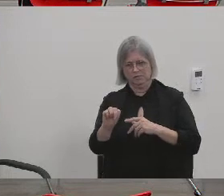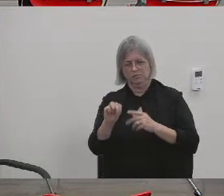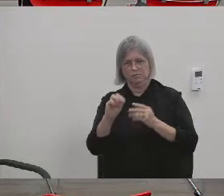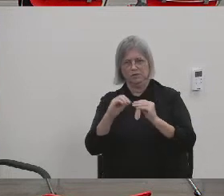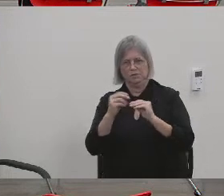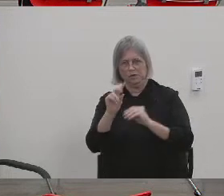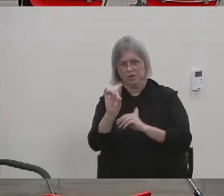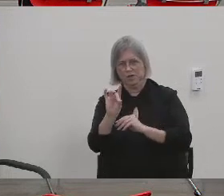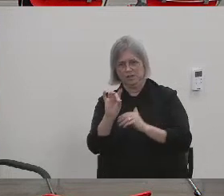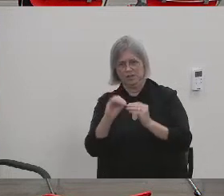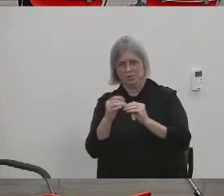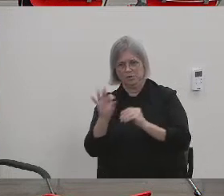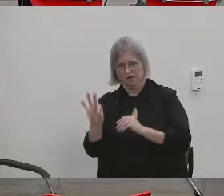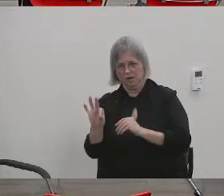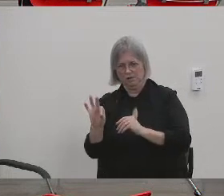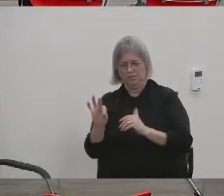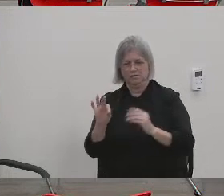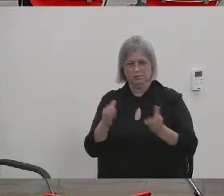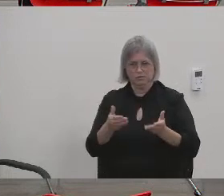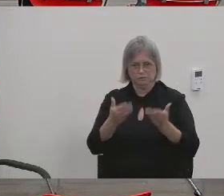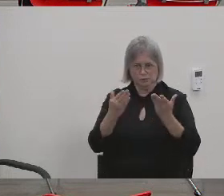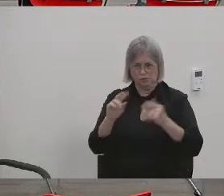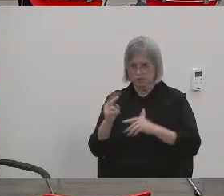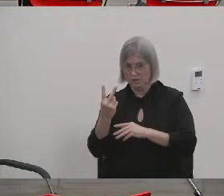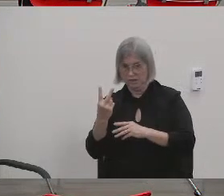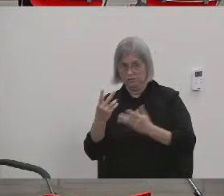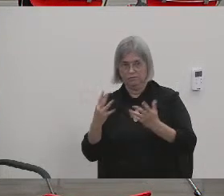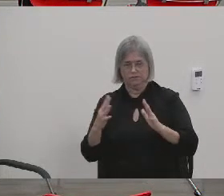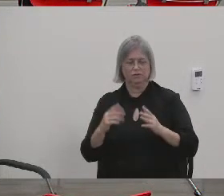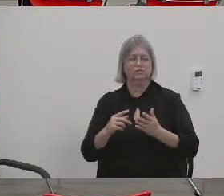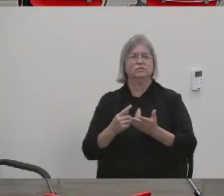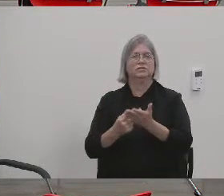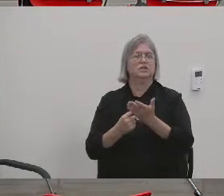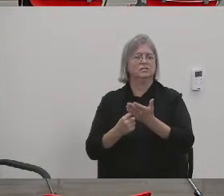So moved. Second. We have a motion and a second. Discussion?